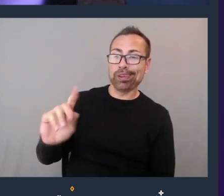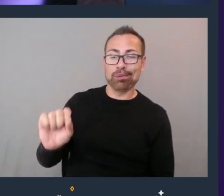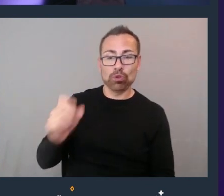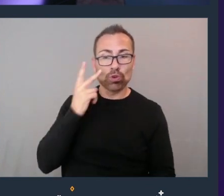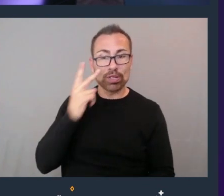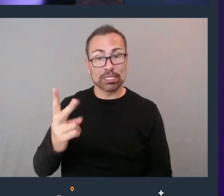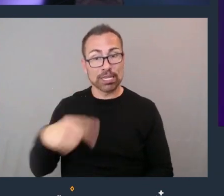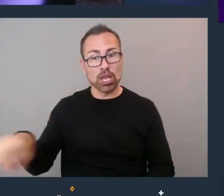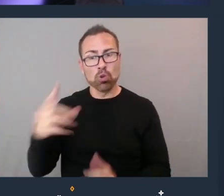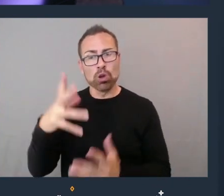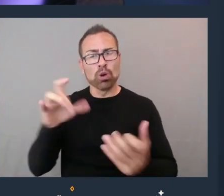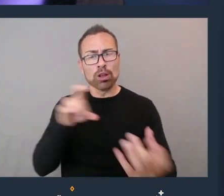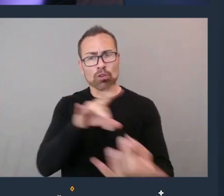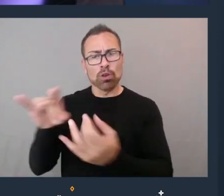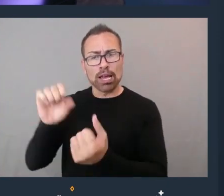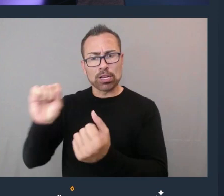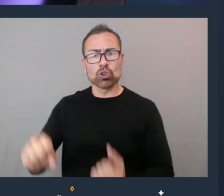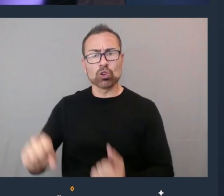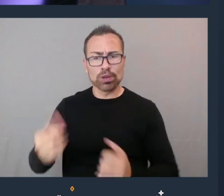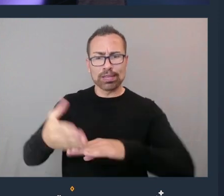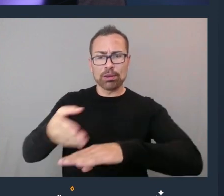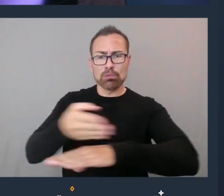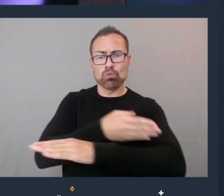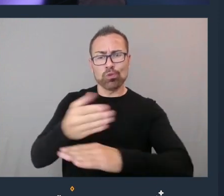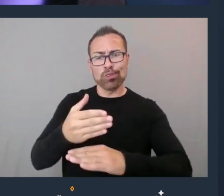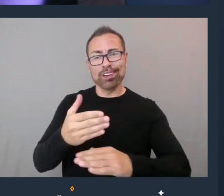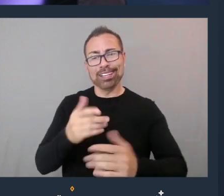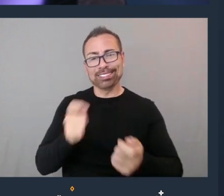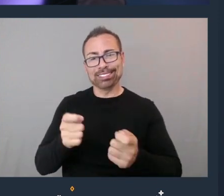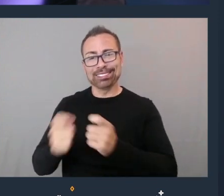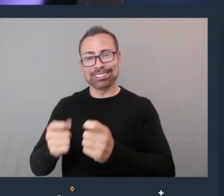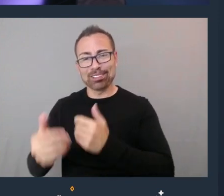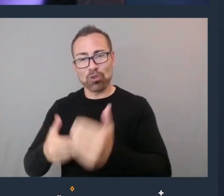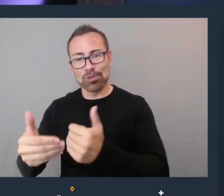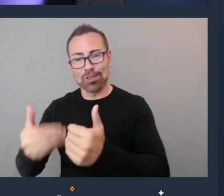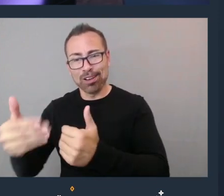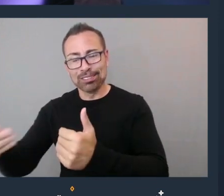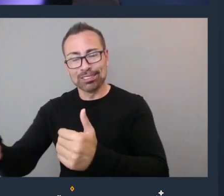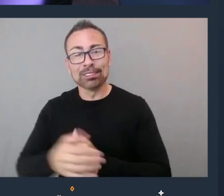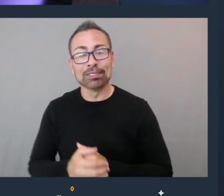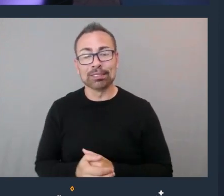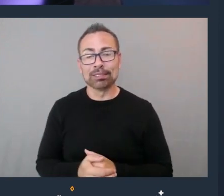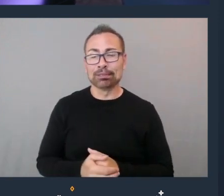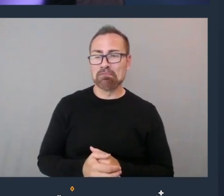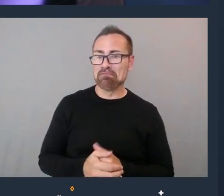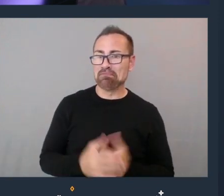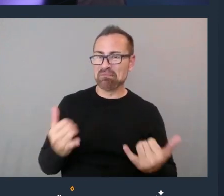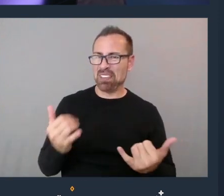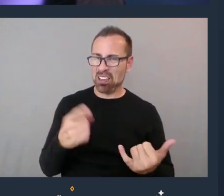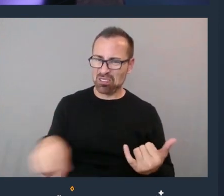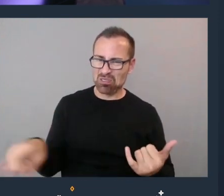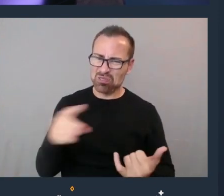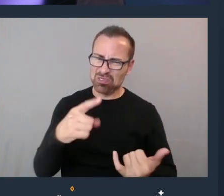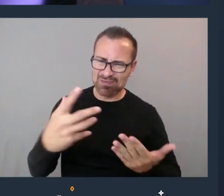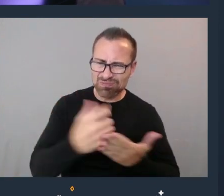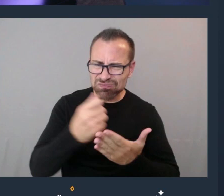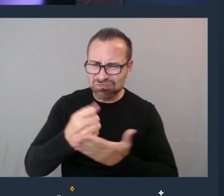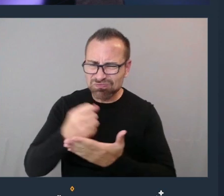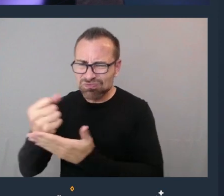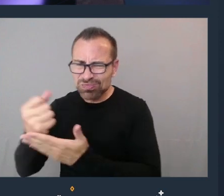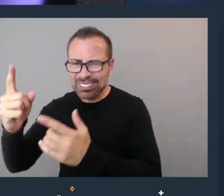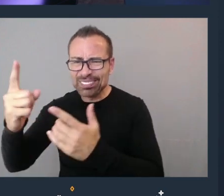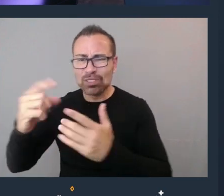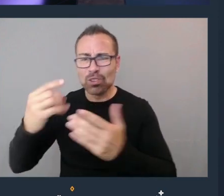it. I really can't wait to see what you do with all of these new features. Now, if you're looking to further build your knowledge on AWS